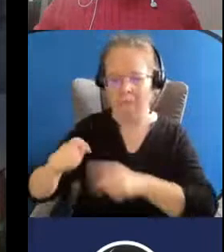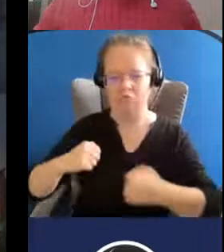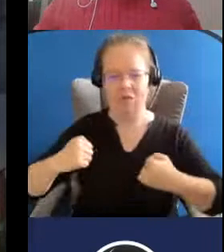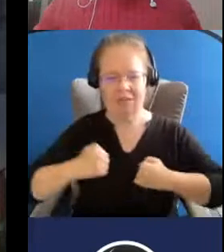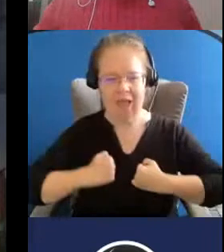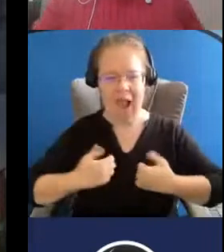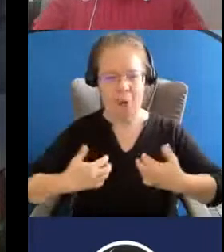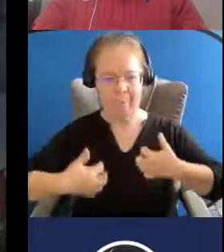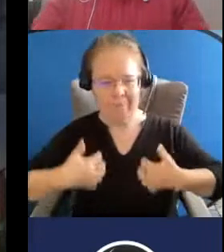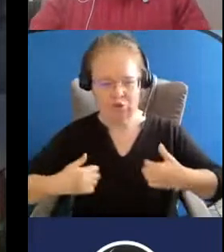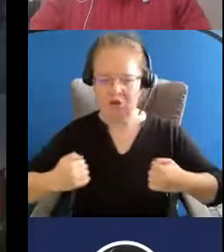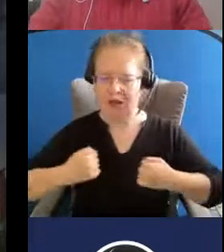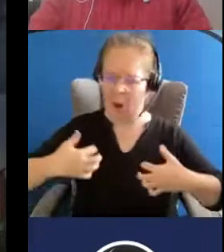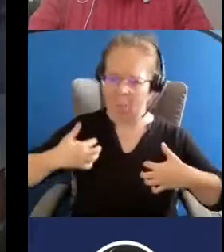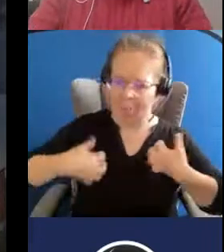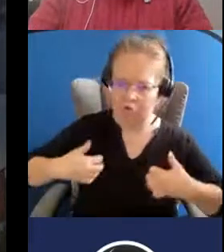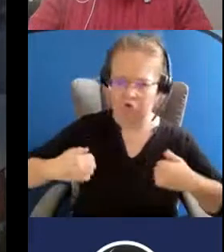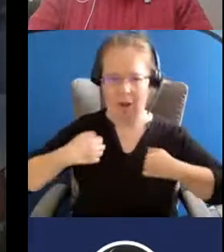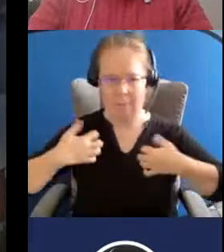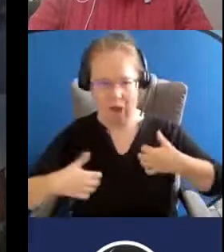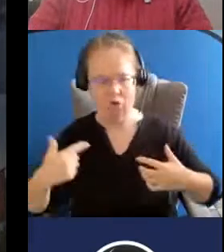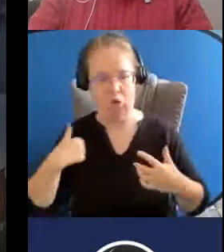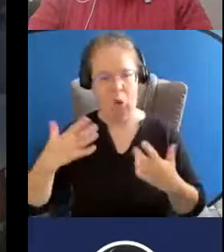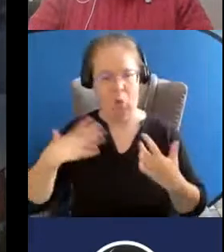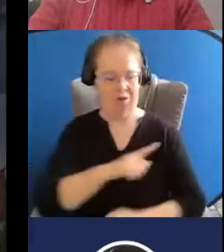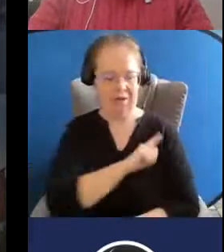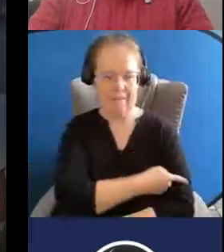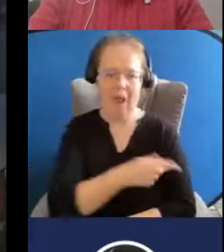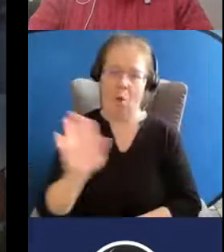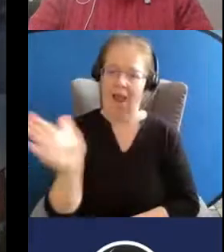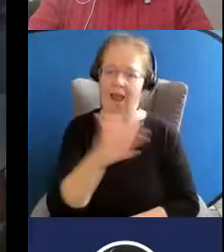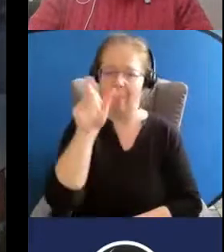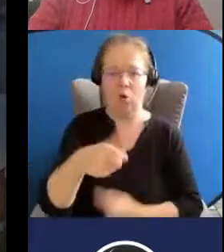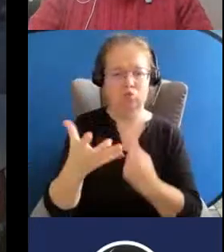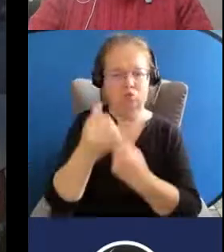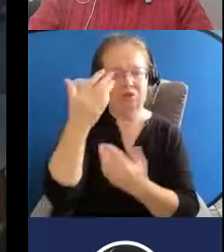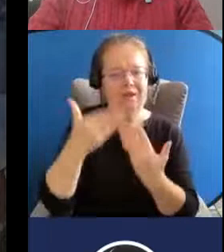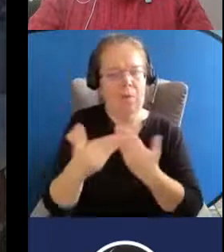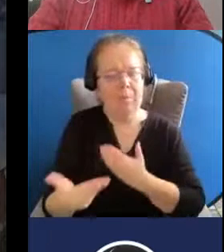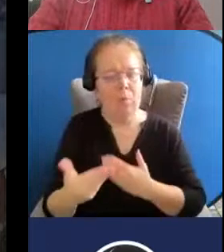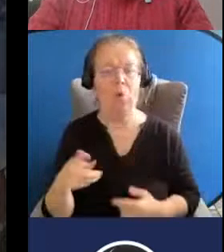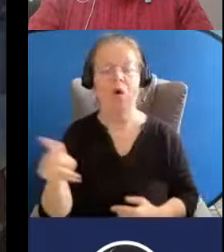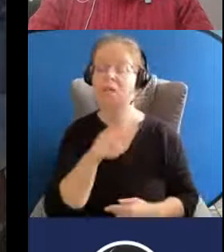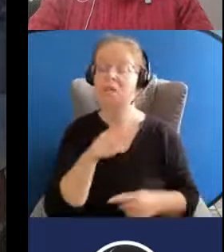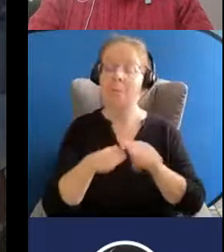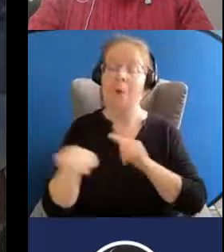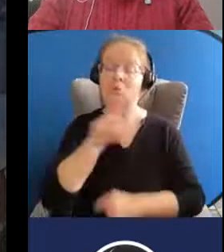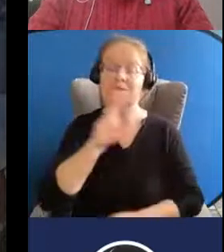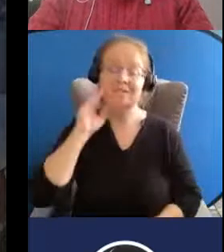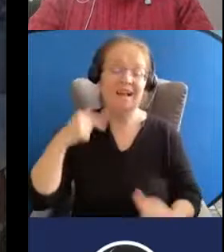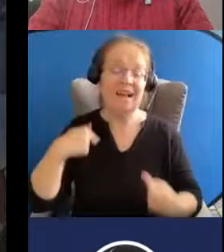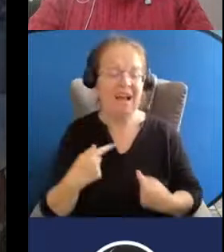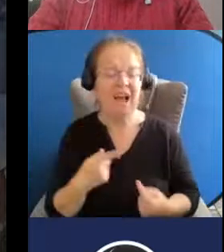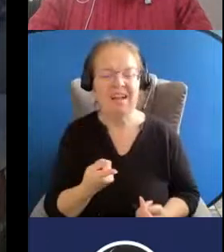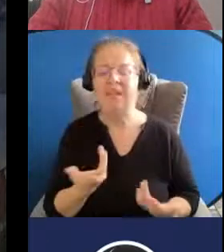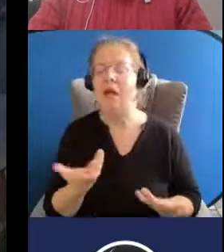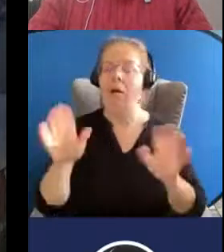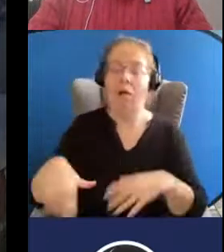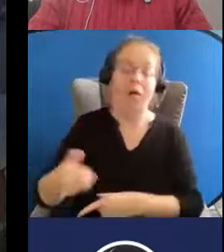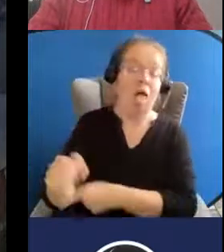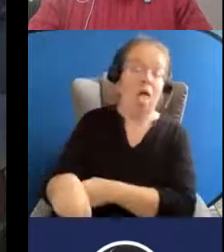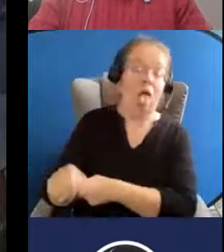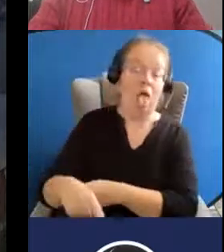to empower every person, every organization on the planet to achieve more. I think that people hear us say this and think it's an external